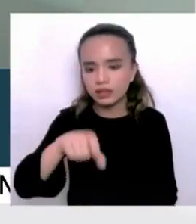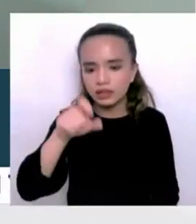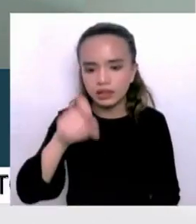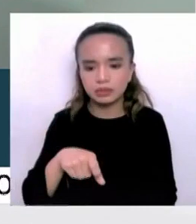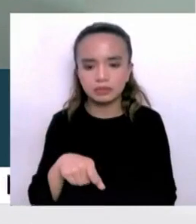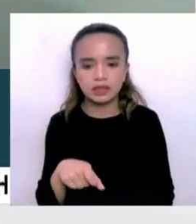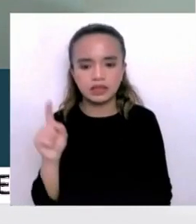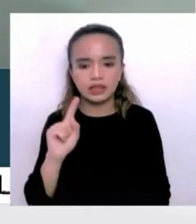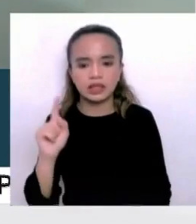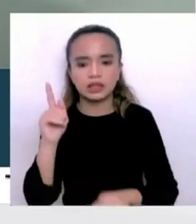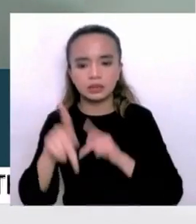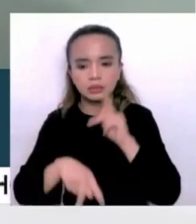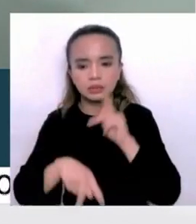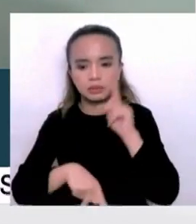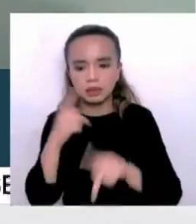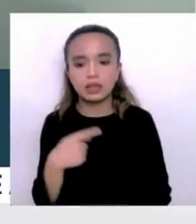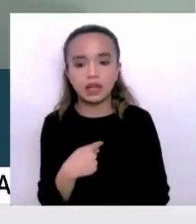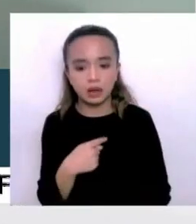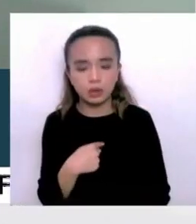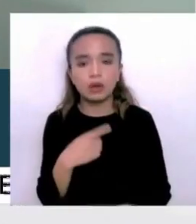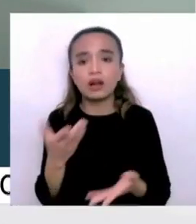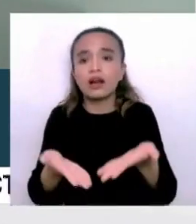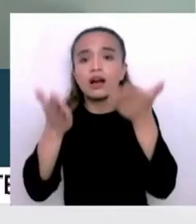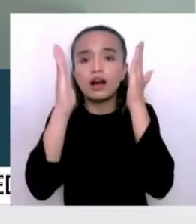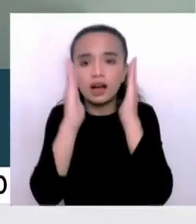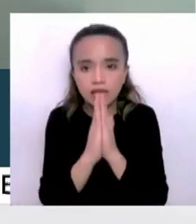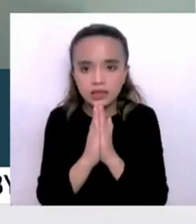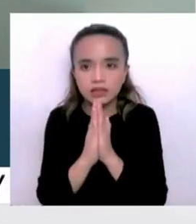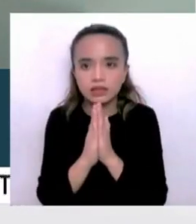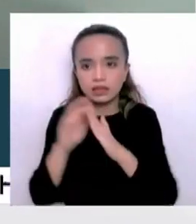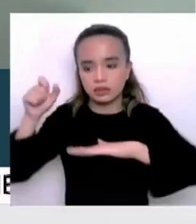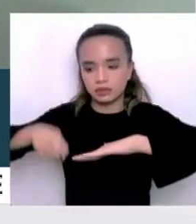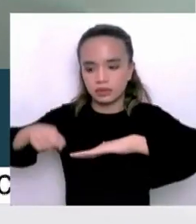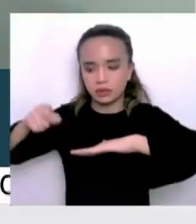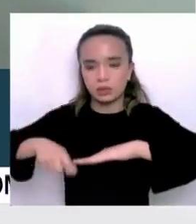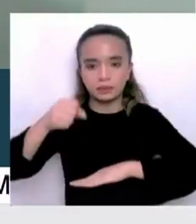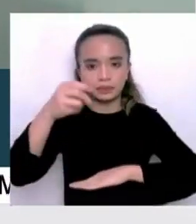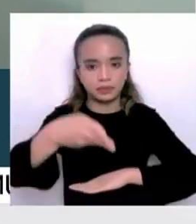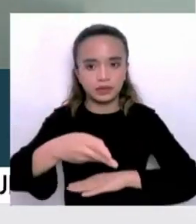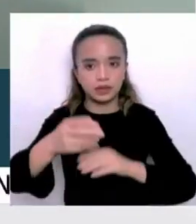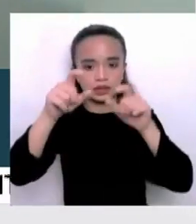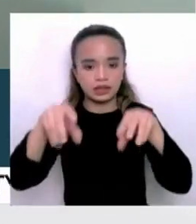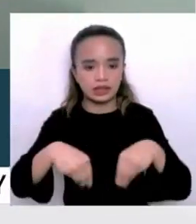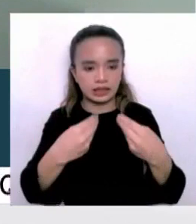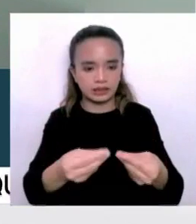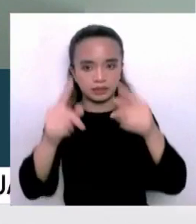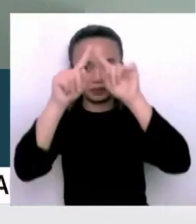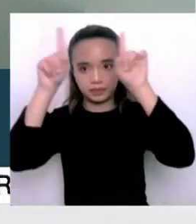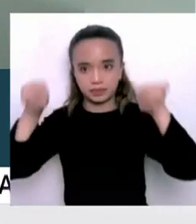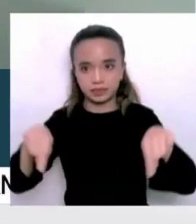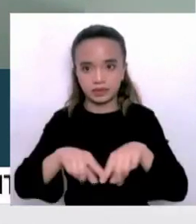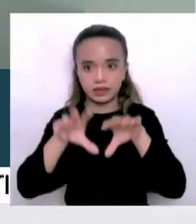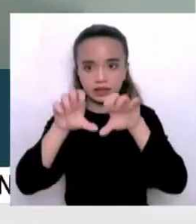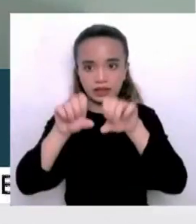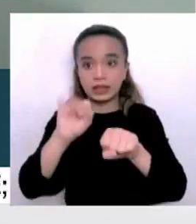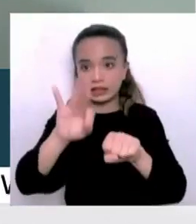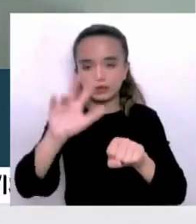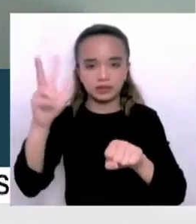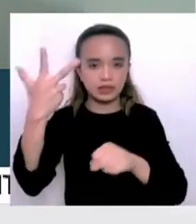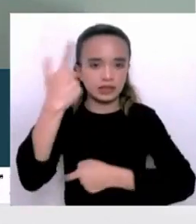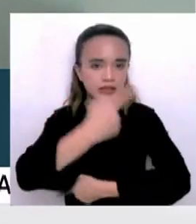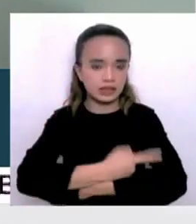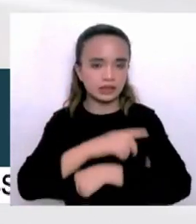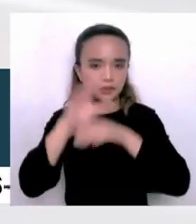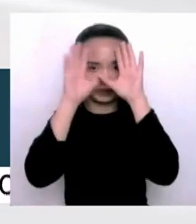these people. I will ask for court order to issue a warrant of arrest on my first 3 days as president. In